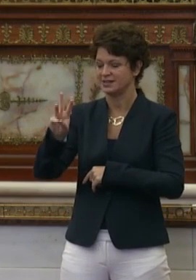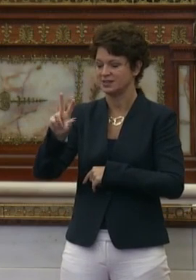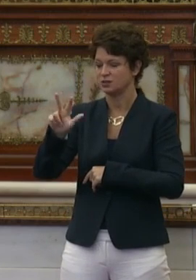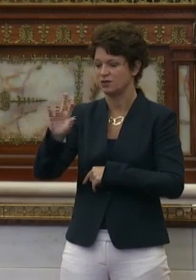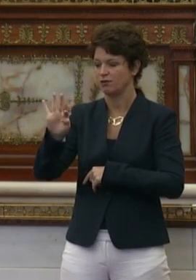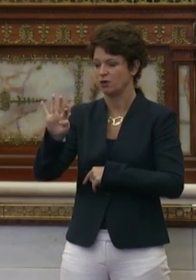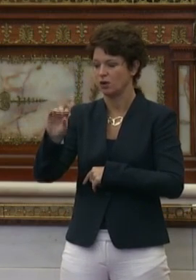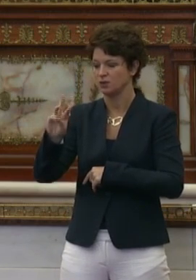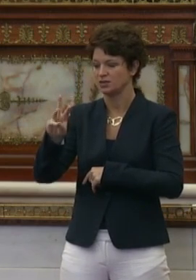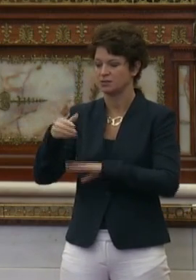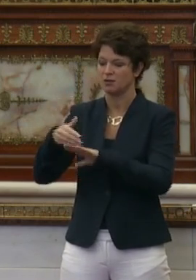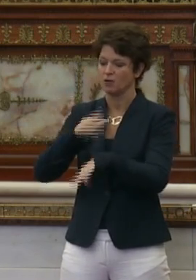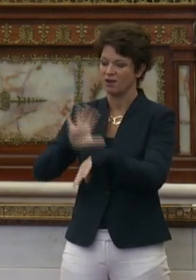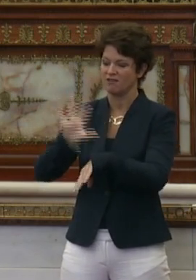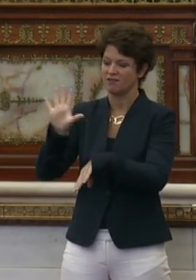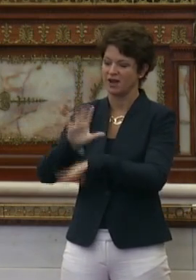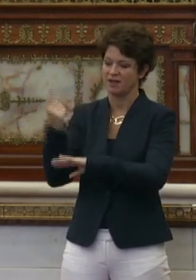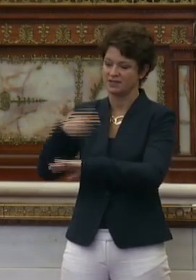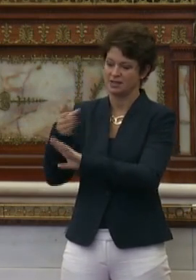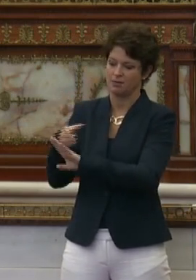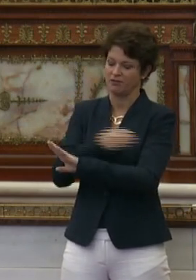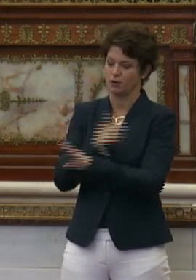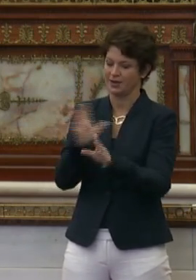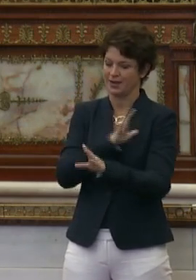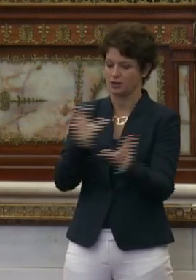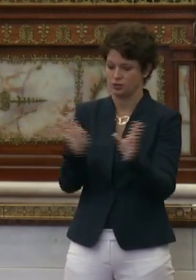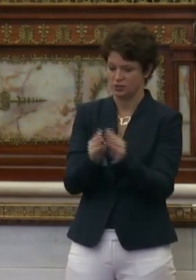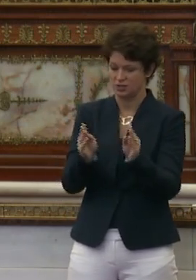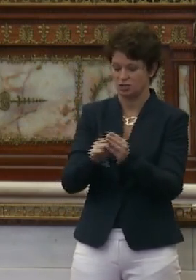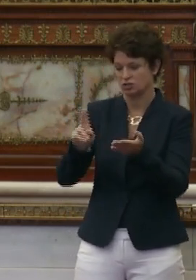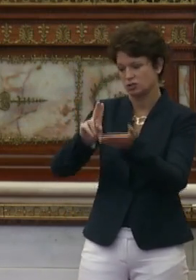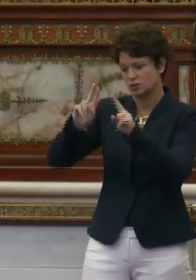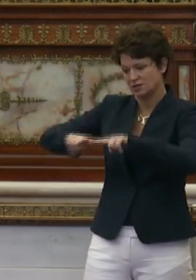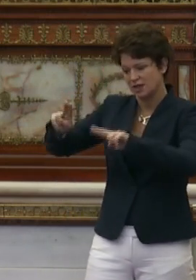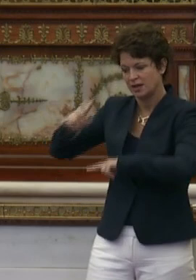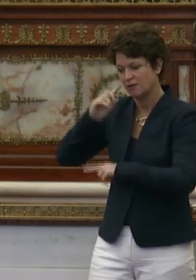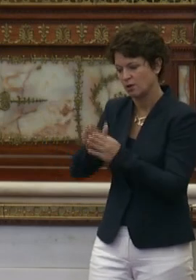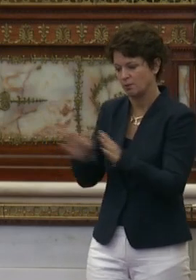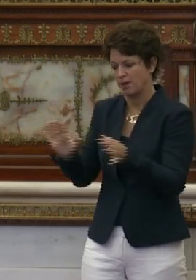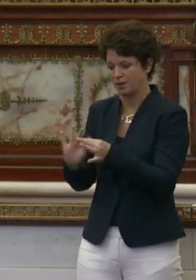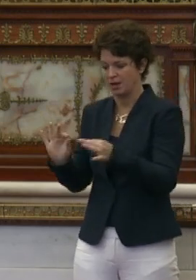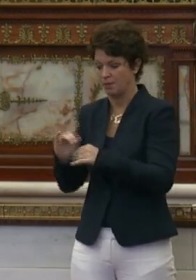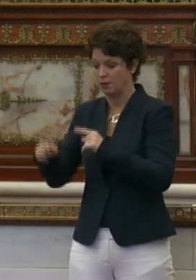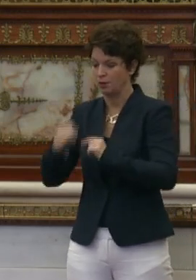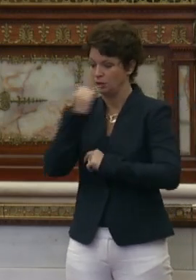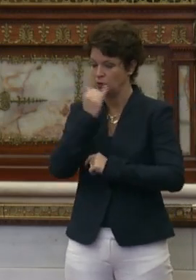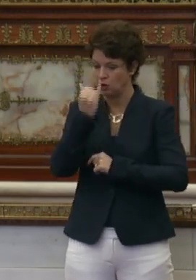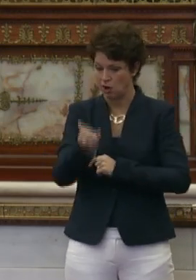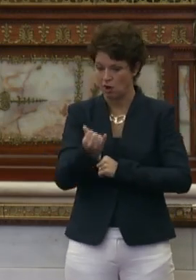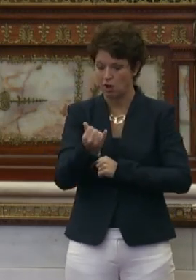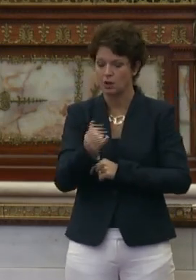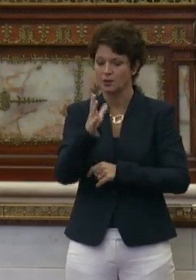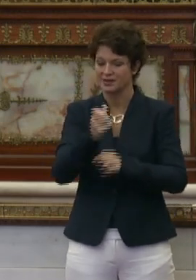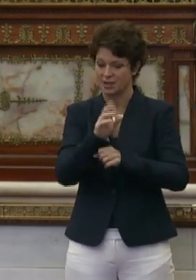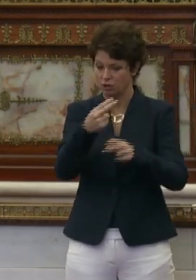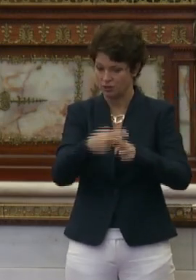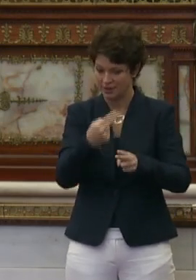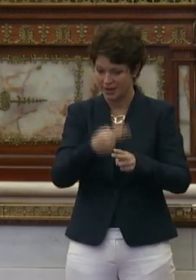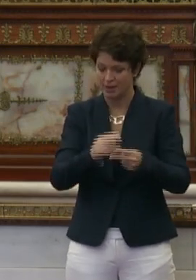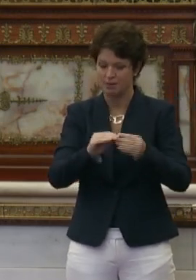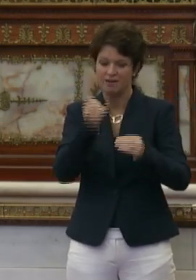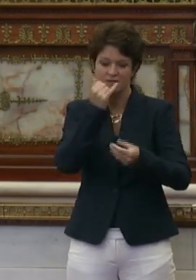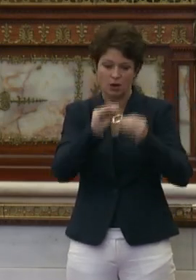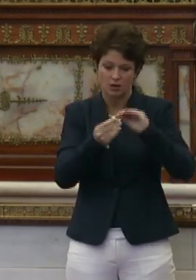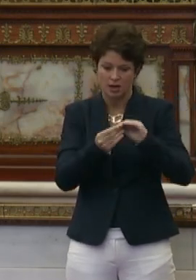215-686-3406 by 5 p.m. the day before the session to sign up for public comment. When you call, we will take your name and phone